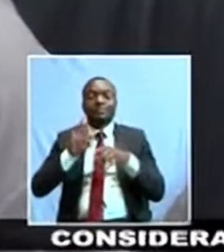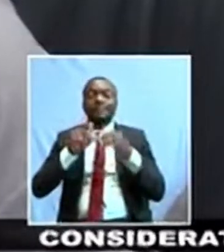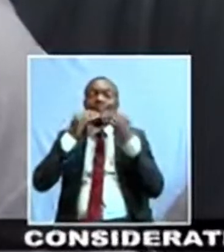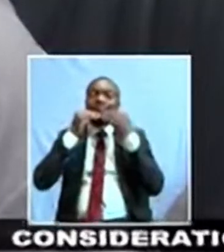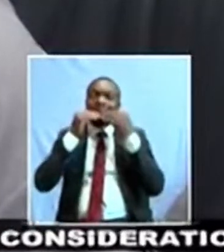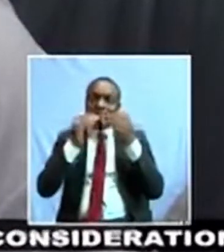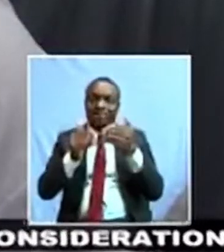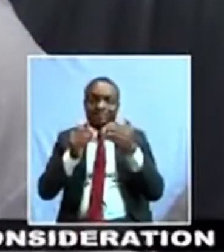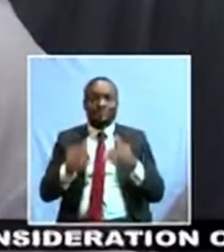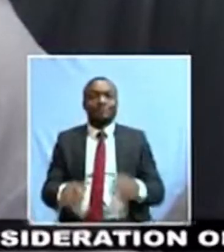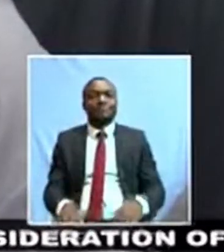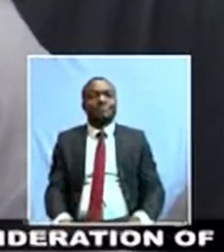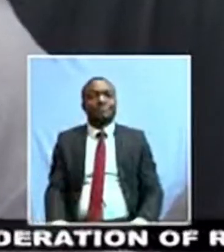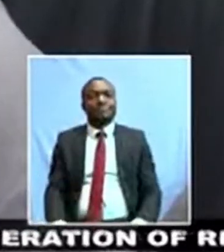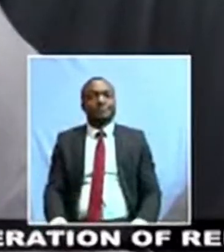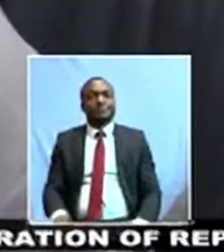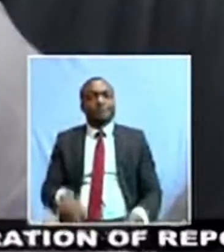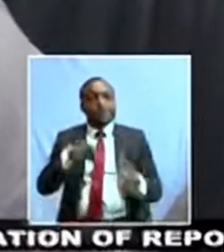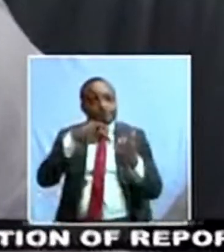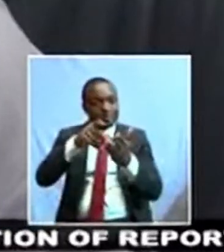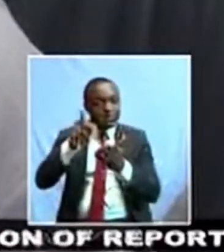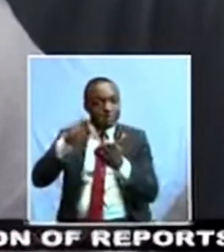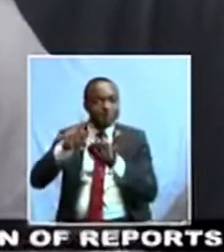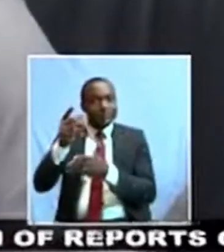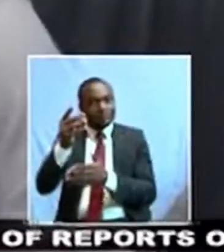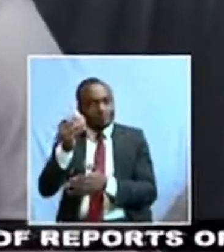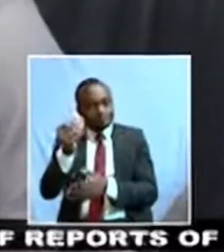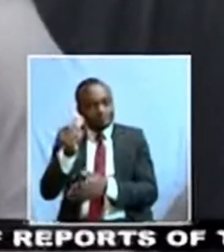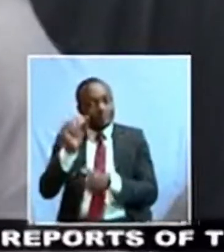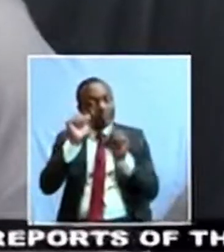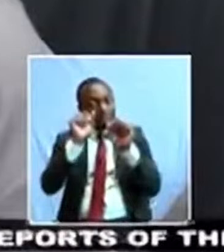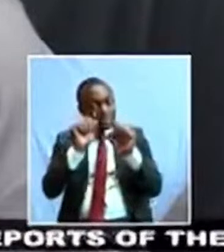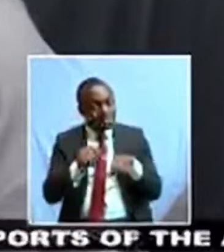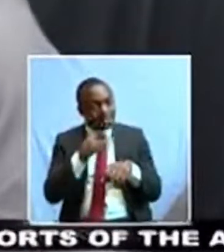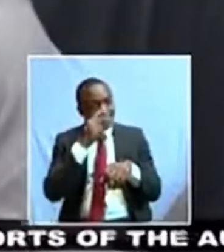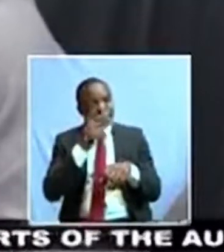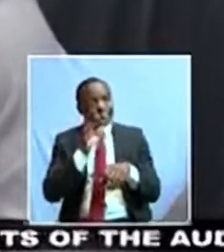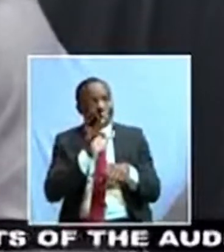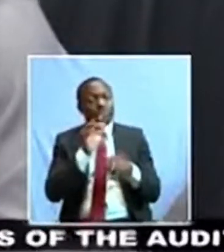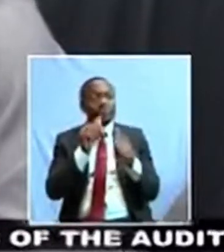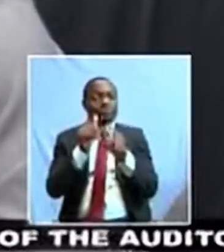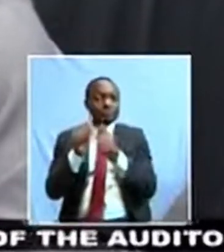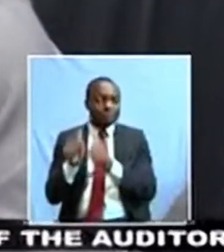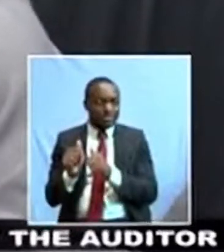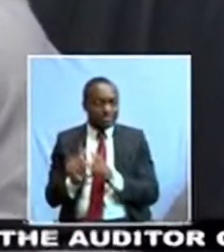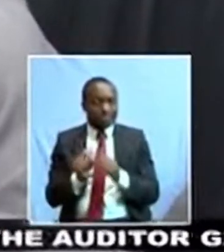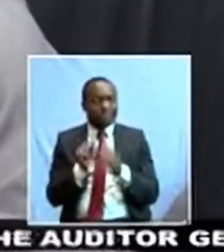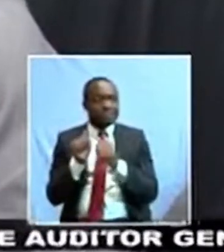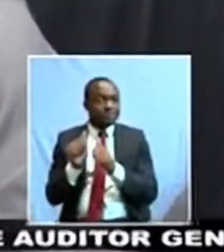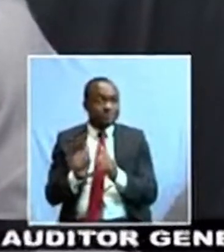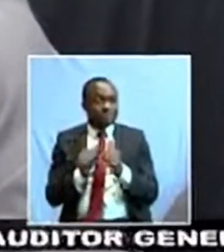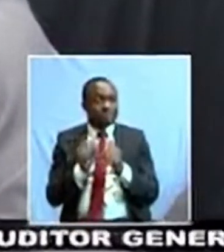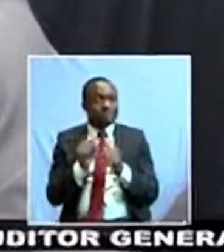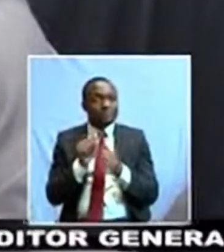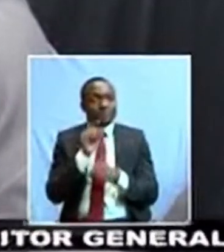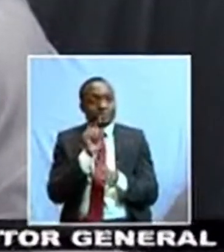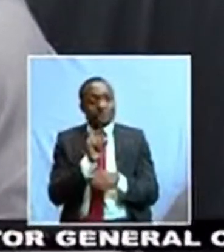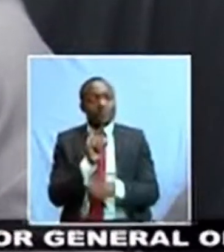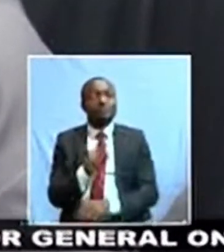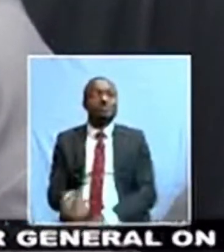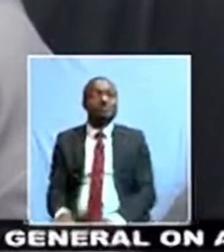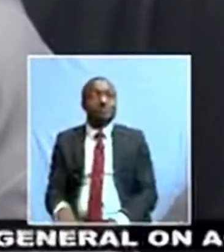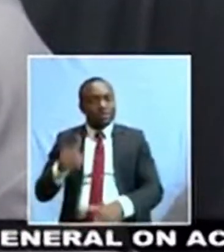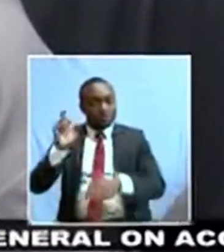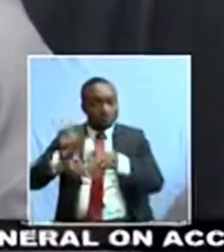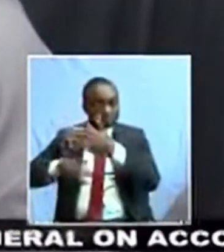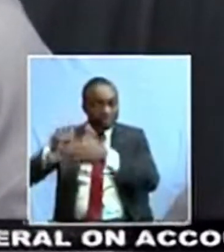appreciate when they are paying the fees. I can see from your actions, from when even you're